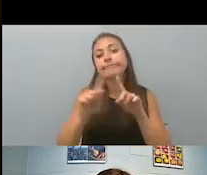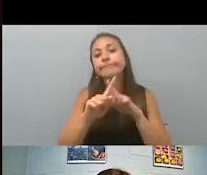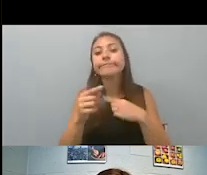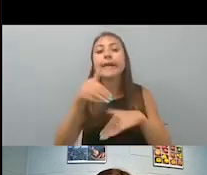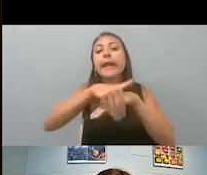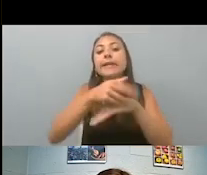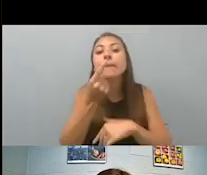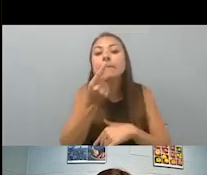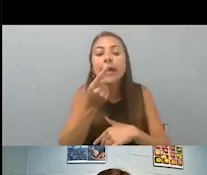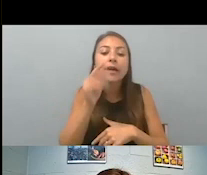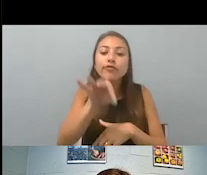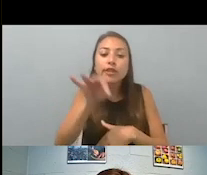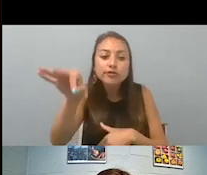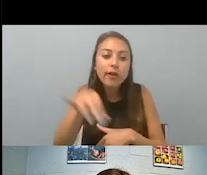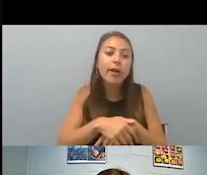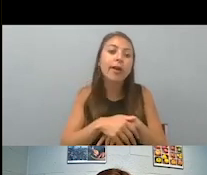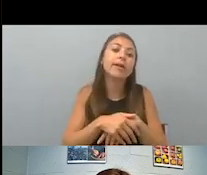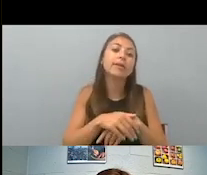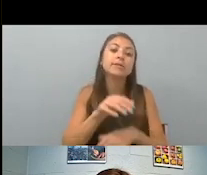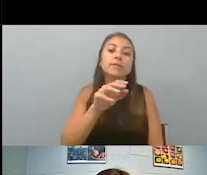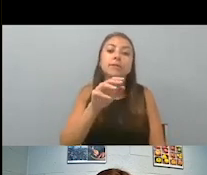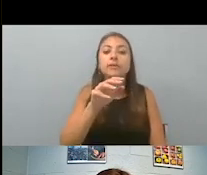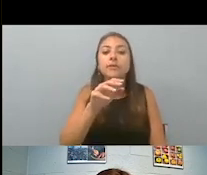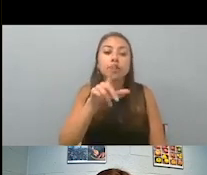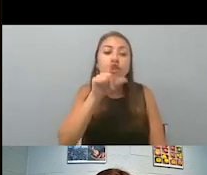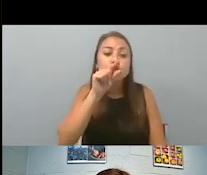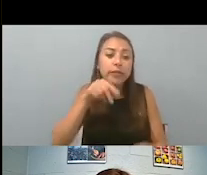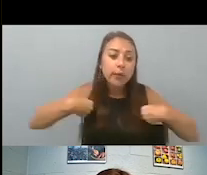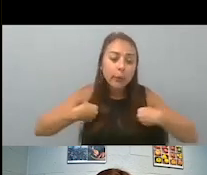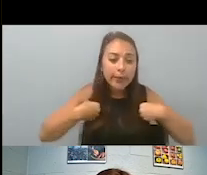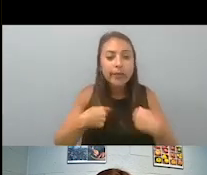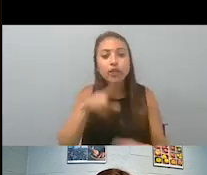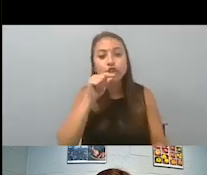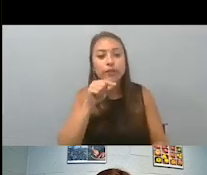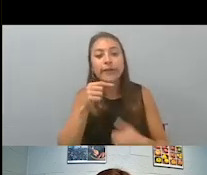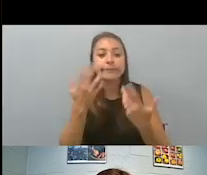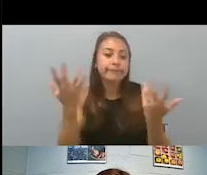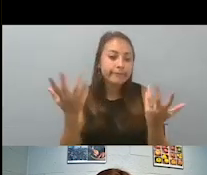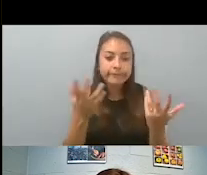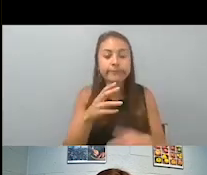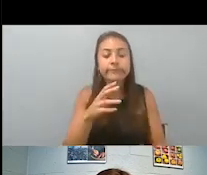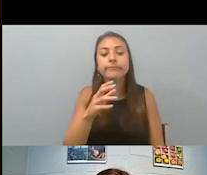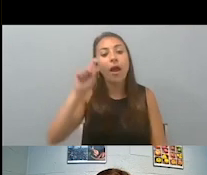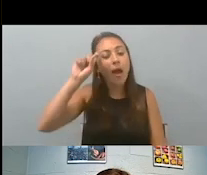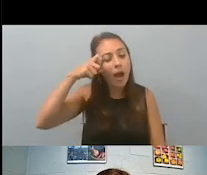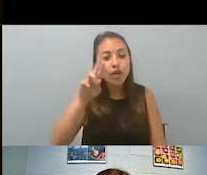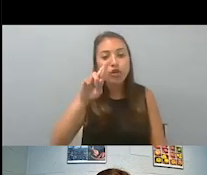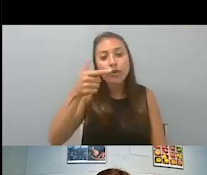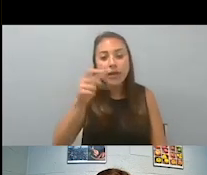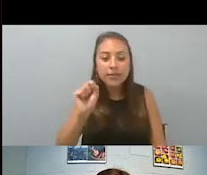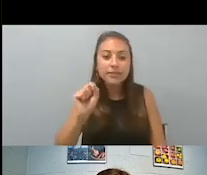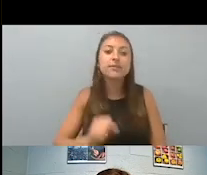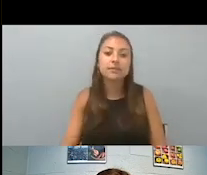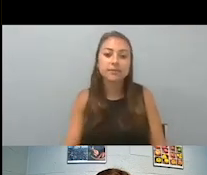favorites to complement meals like fries, mozzarella sticks, chicken wings, chicken fingers. We have a pop-up special station at this